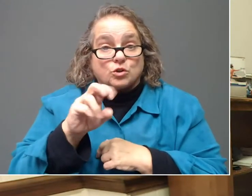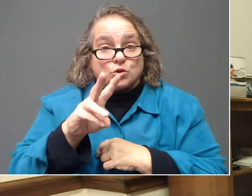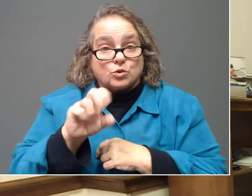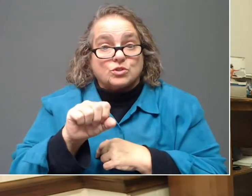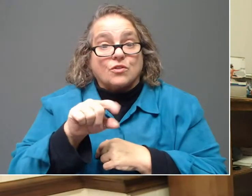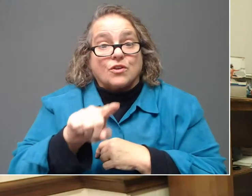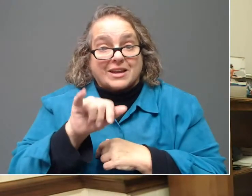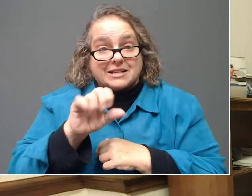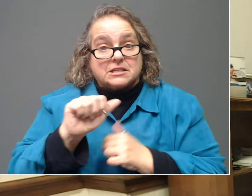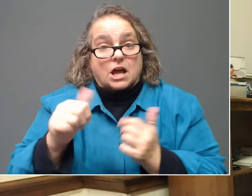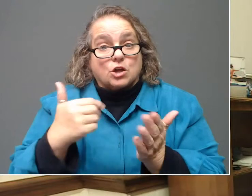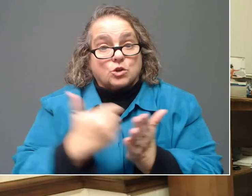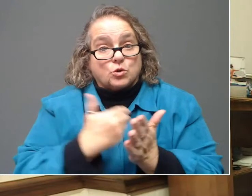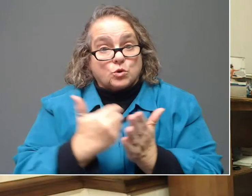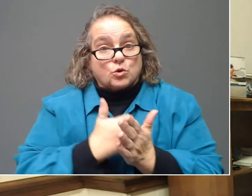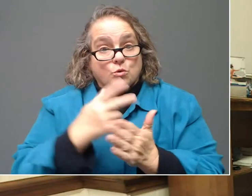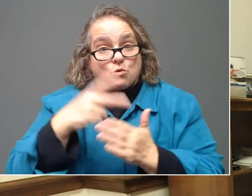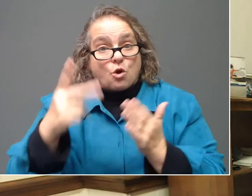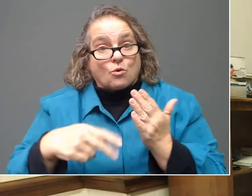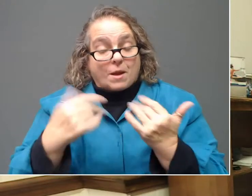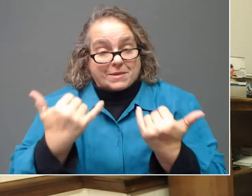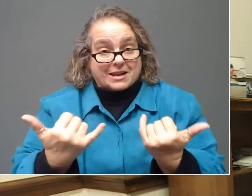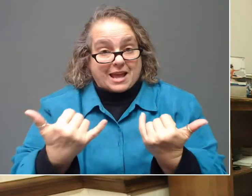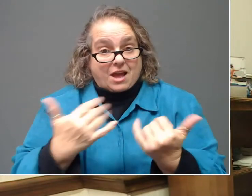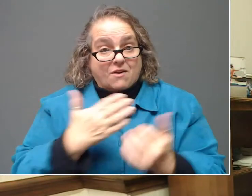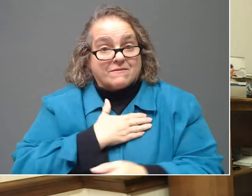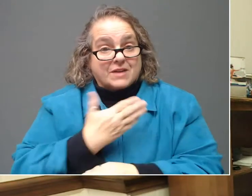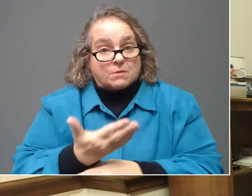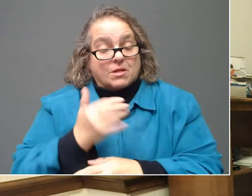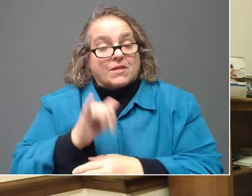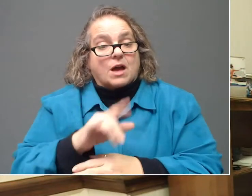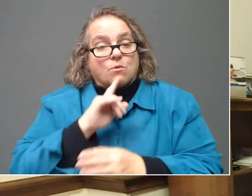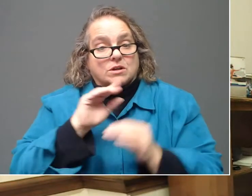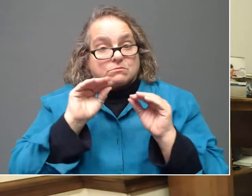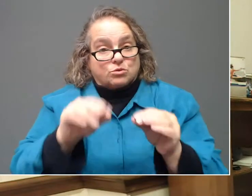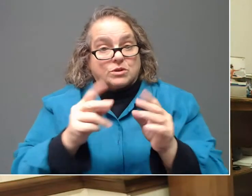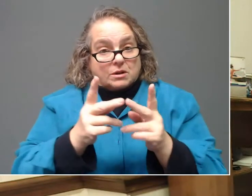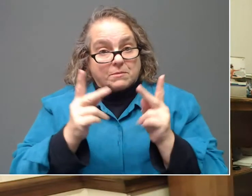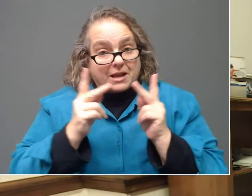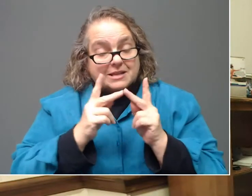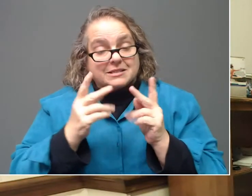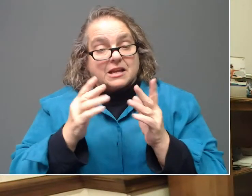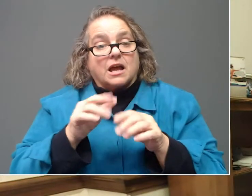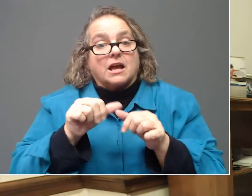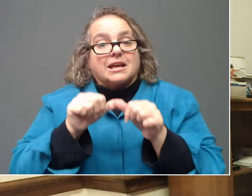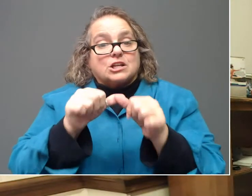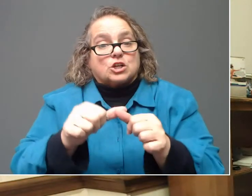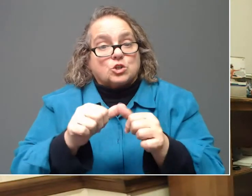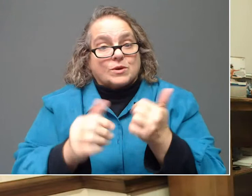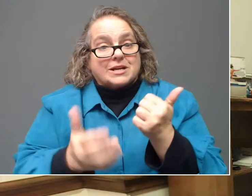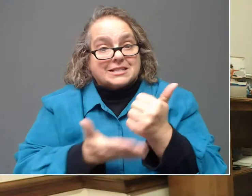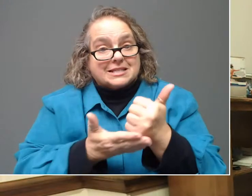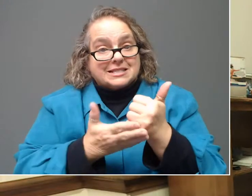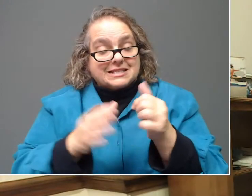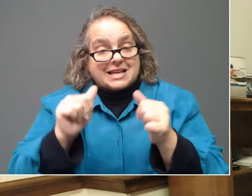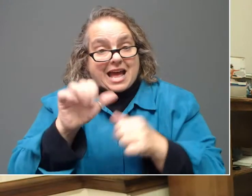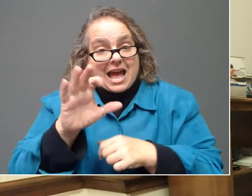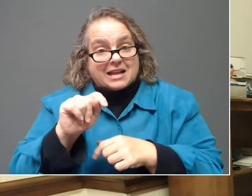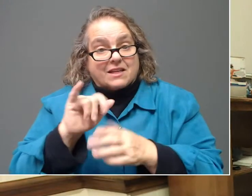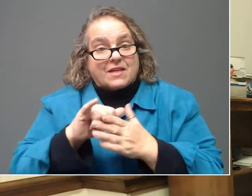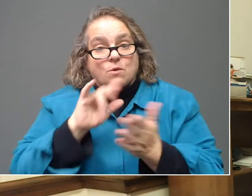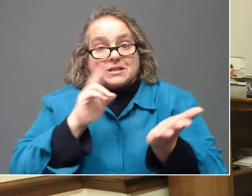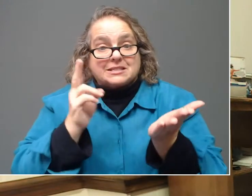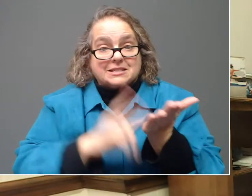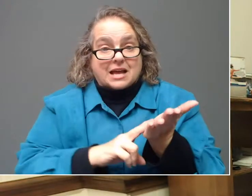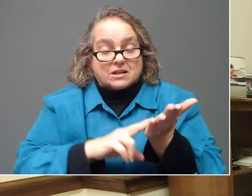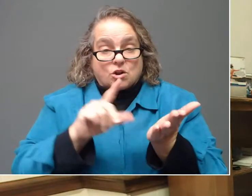new program available that was put into place under the Continuing Assistance Act that was signed into law at the end of last